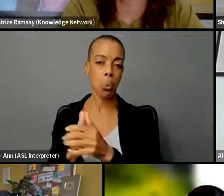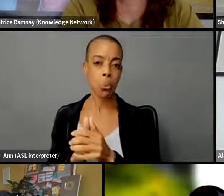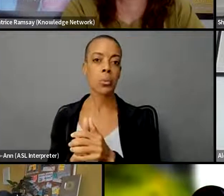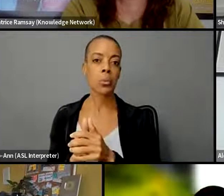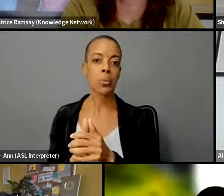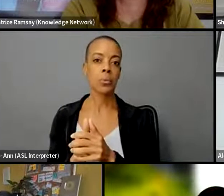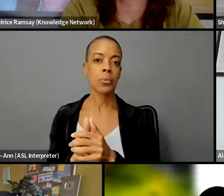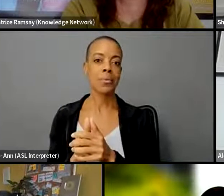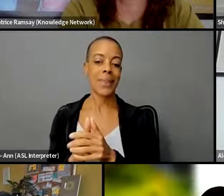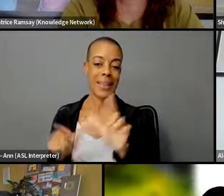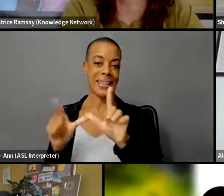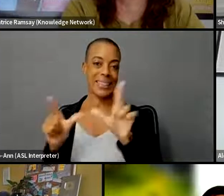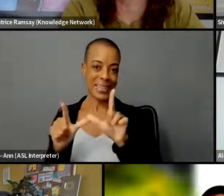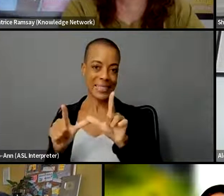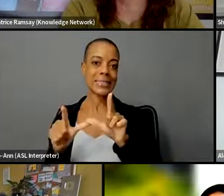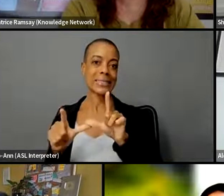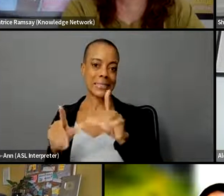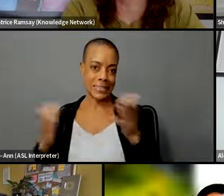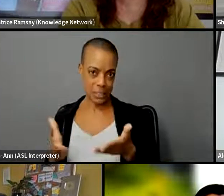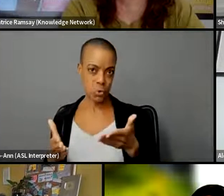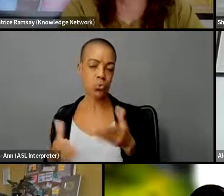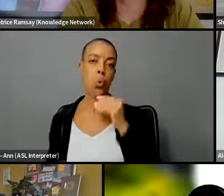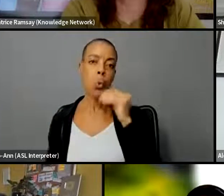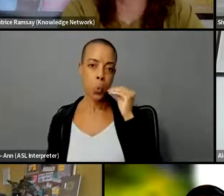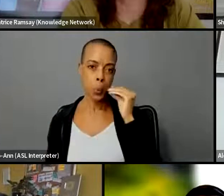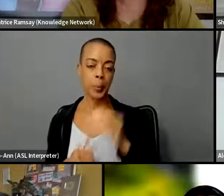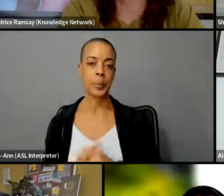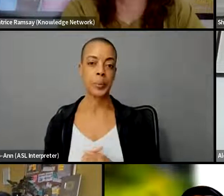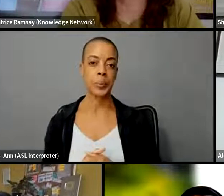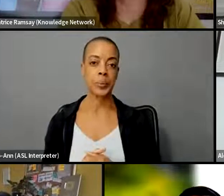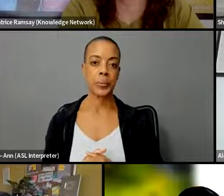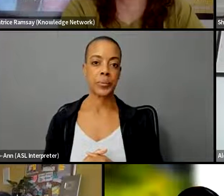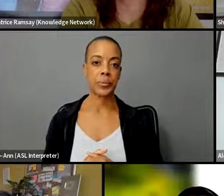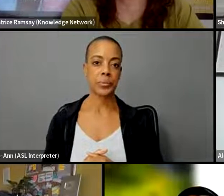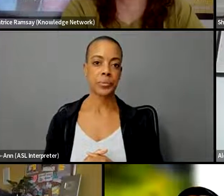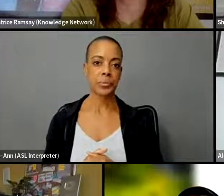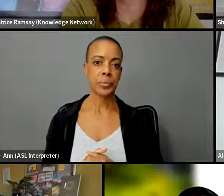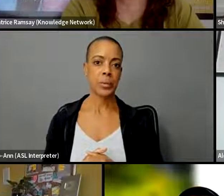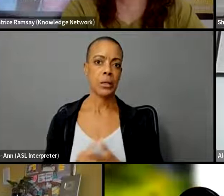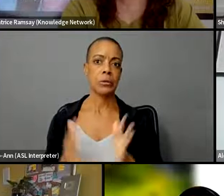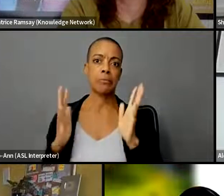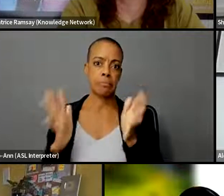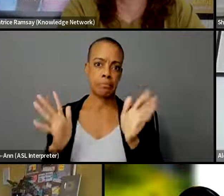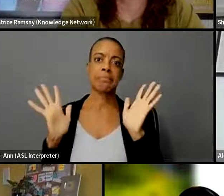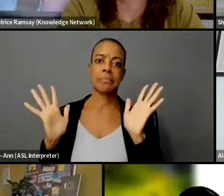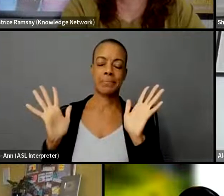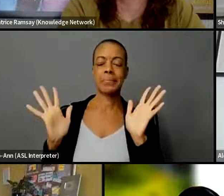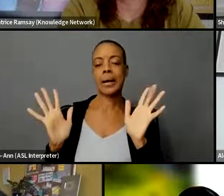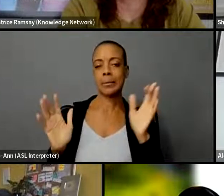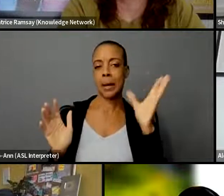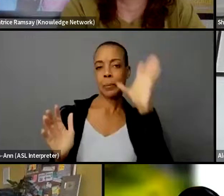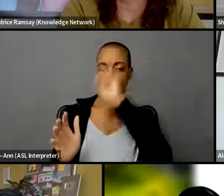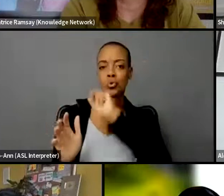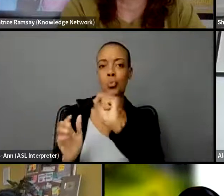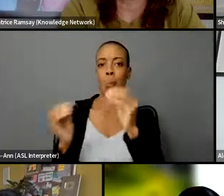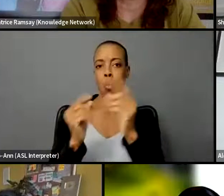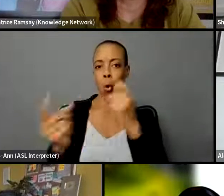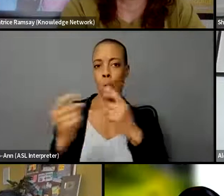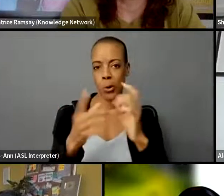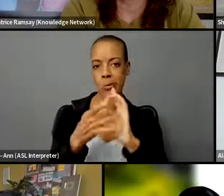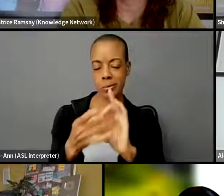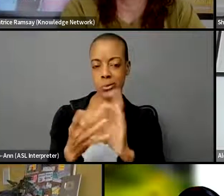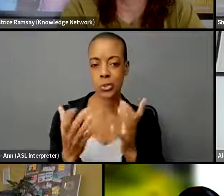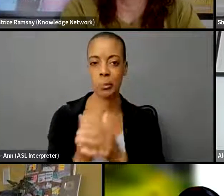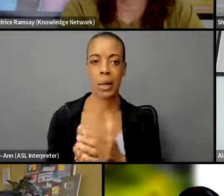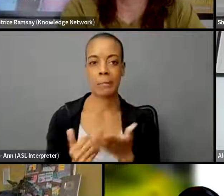licensing for that. So I'll leave you at that because I'm sure there'll be questions that'll be answered later, but that's essentially